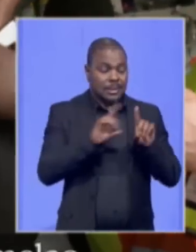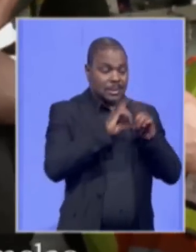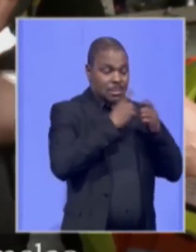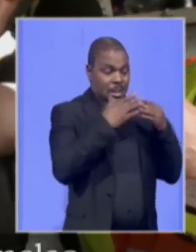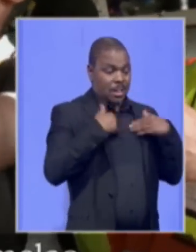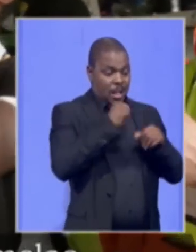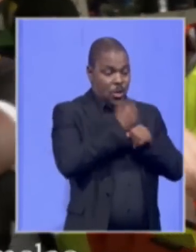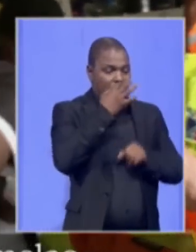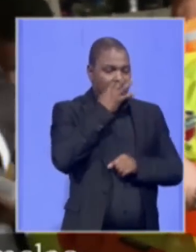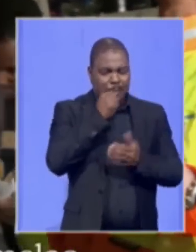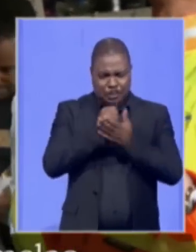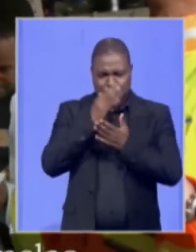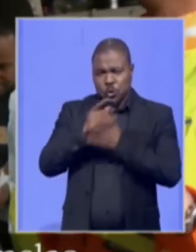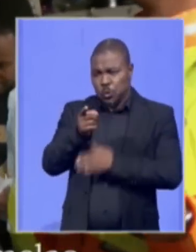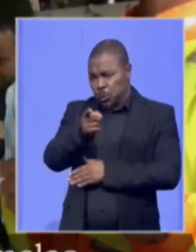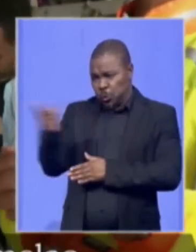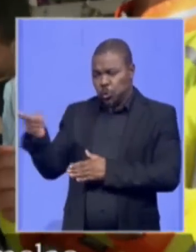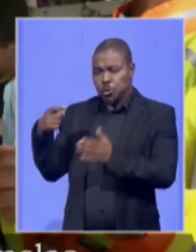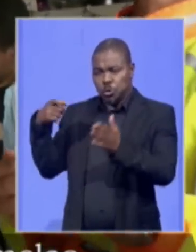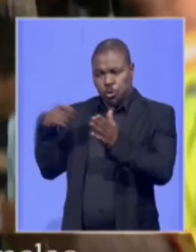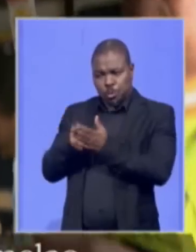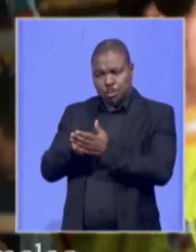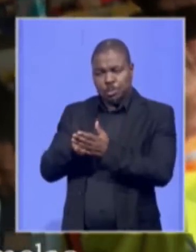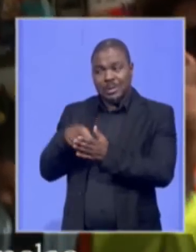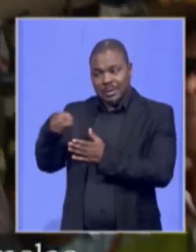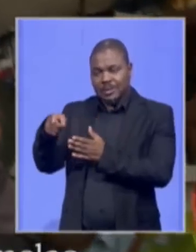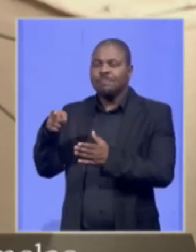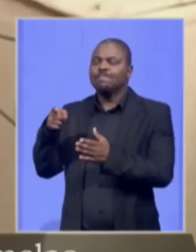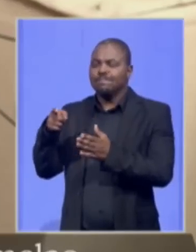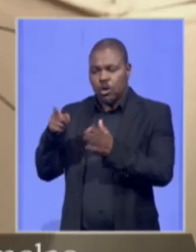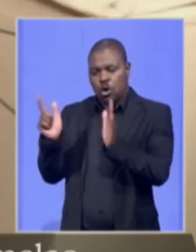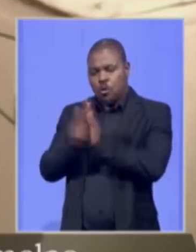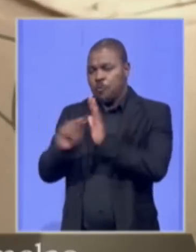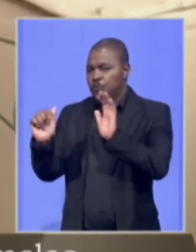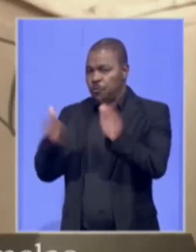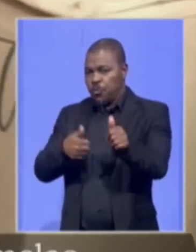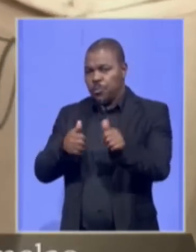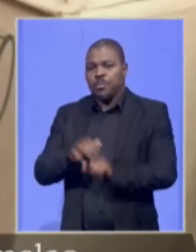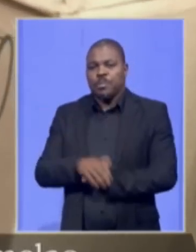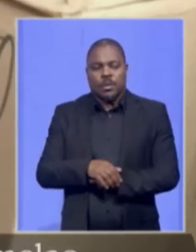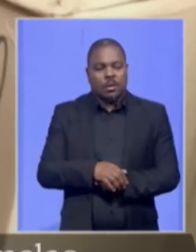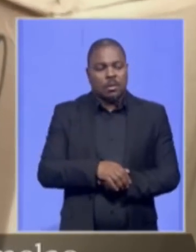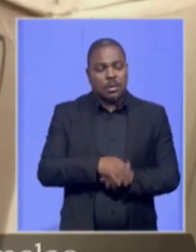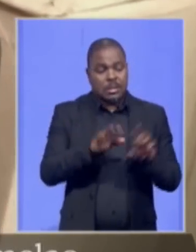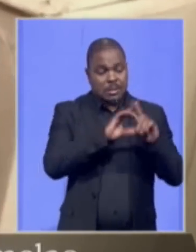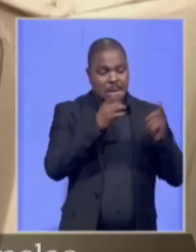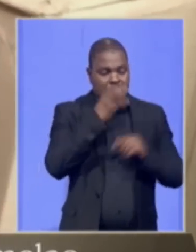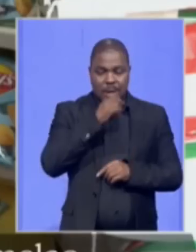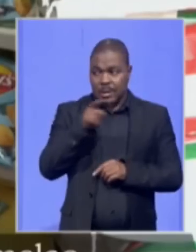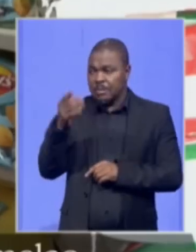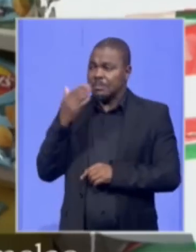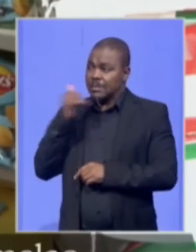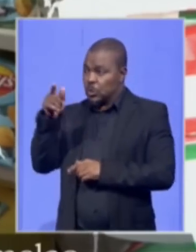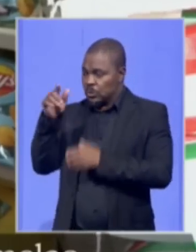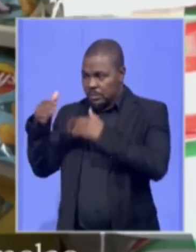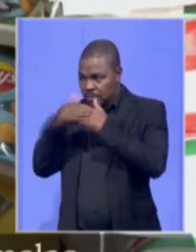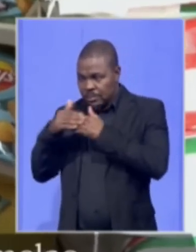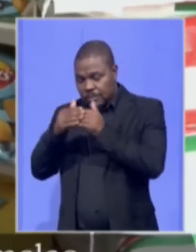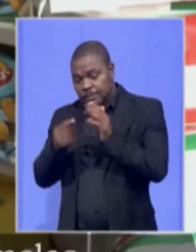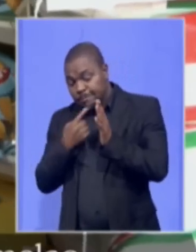gore mabenkele a obamela melao. Kgoro e ipiletša go badudi go netefatša gore dijo tšeo ba di rekago di loketše go jewa.